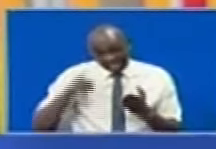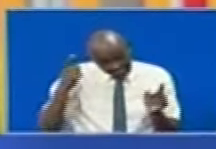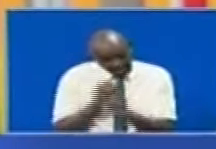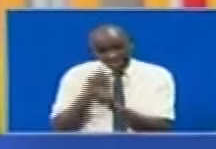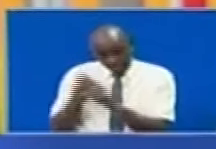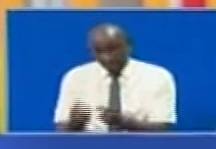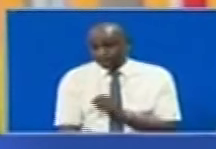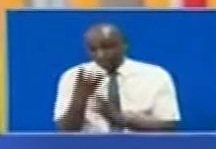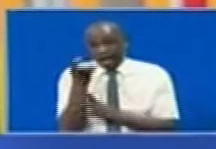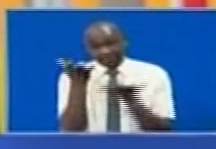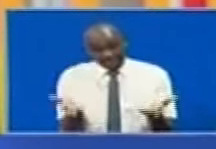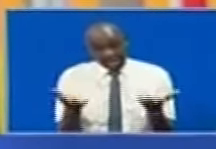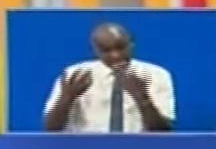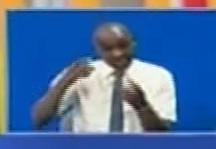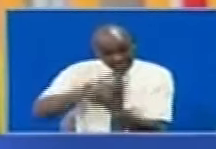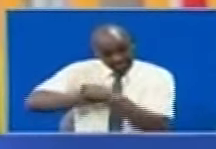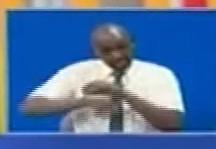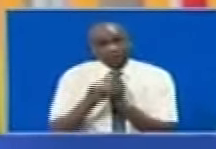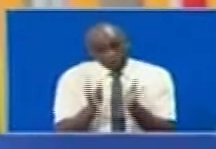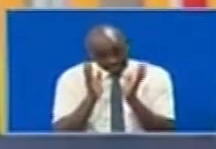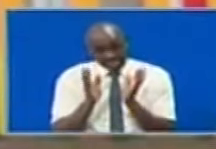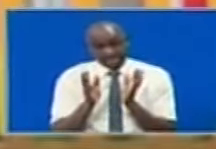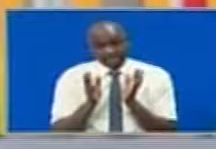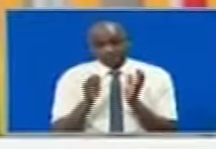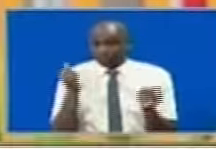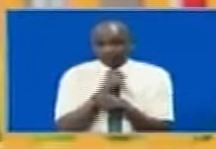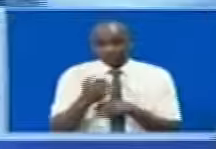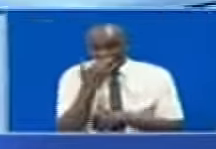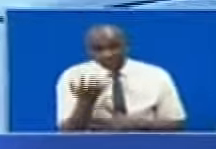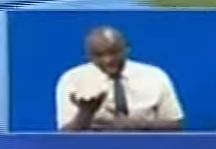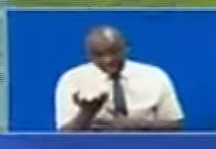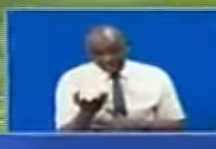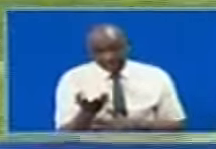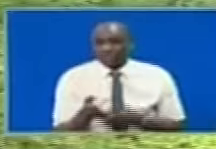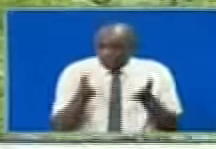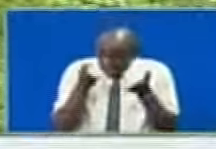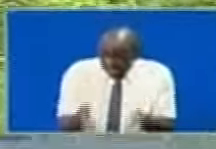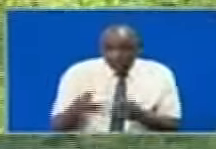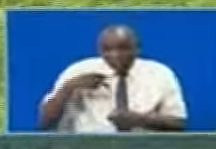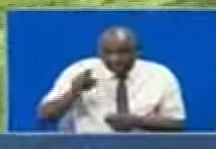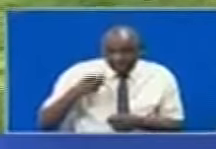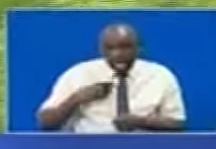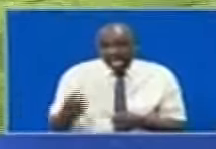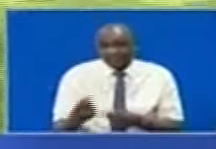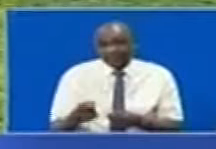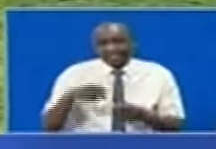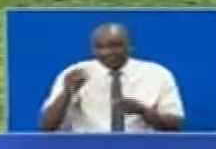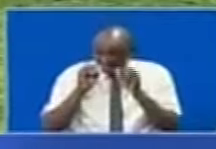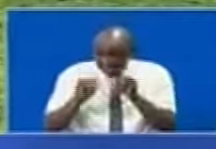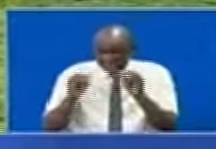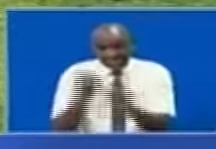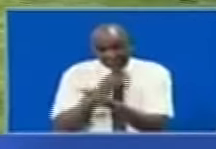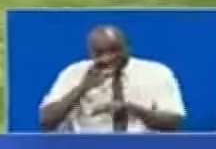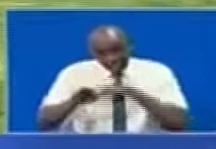devices can be made from any of these combinations or homemade compounds. For now, they are just going through the paces.